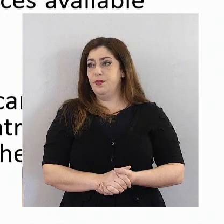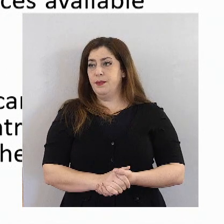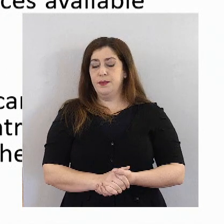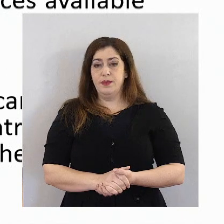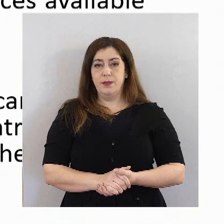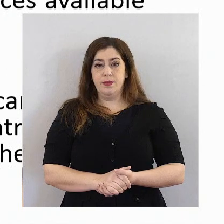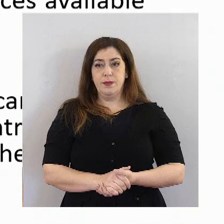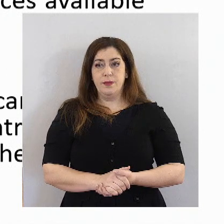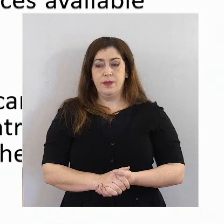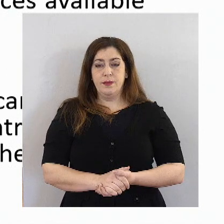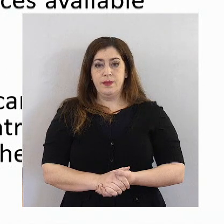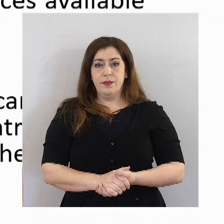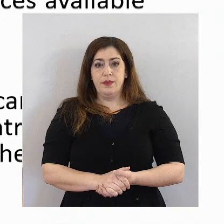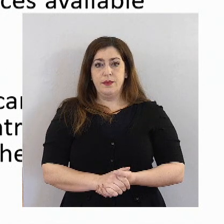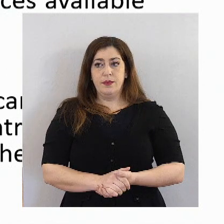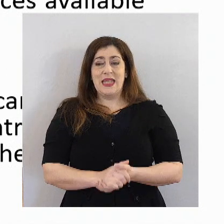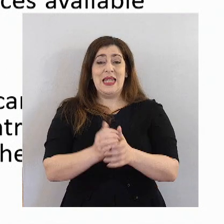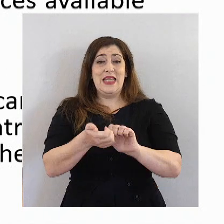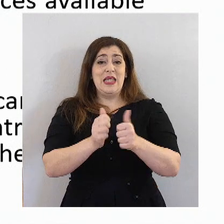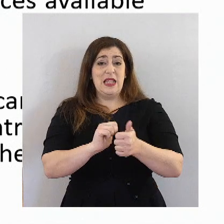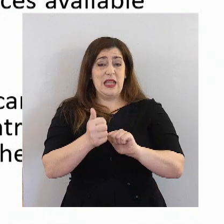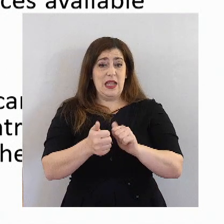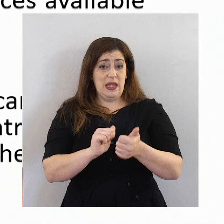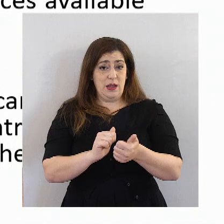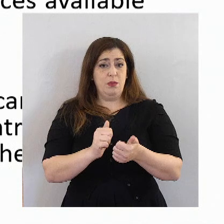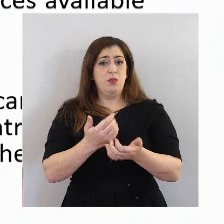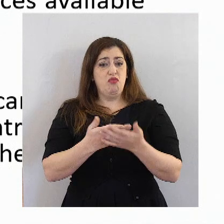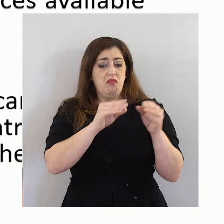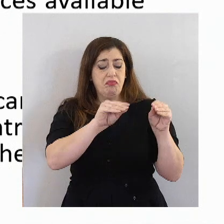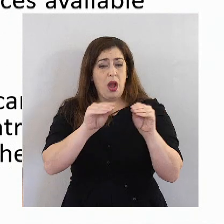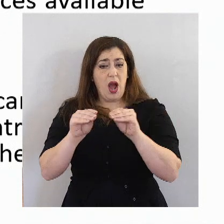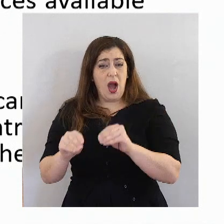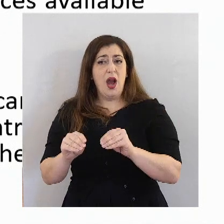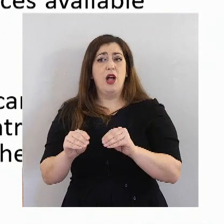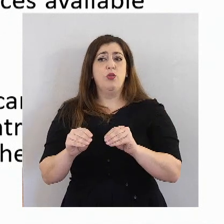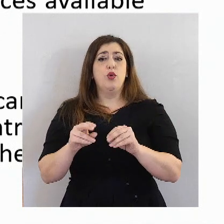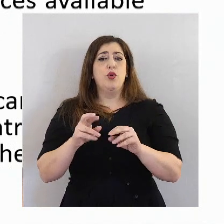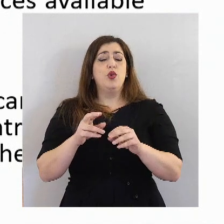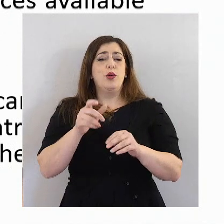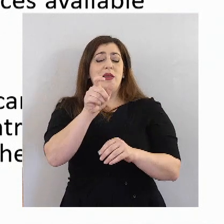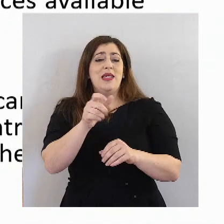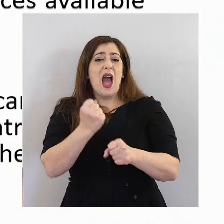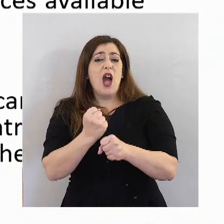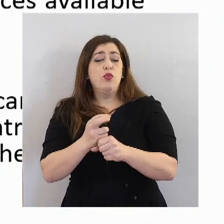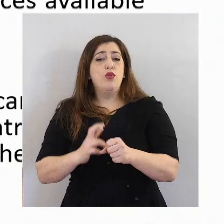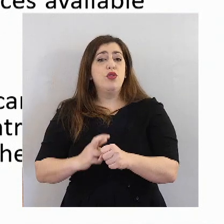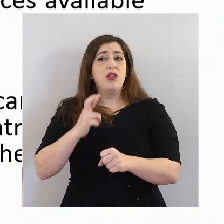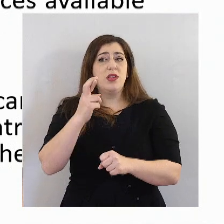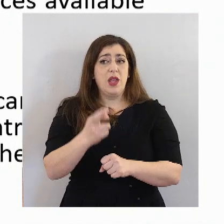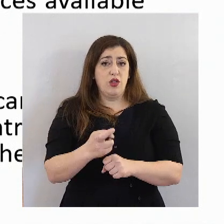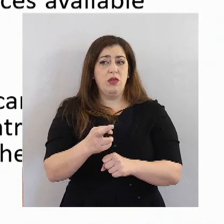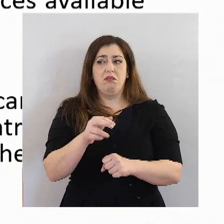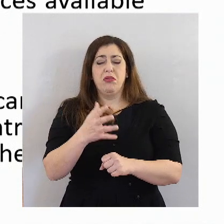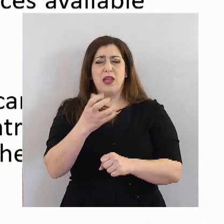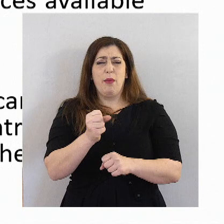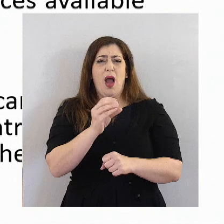The training targeting reception staff was conducted over 27 separate sessions held between July and